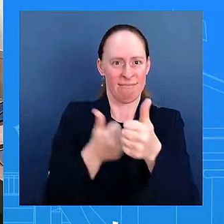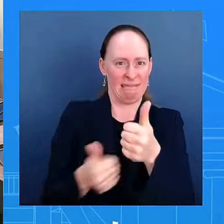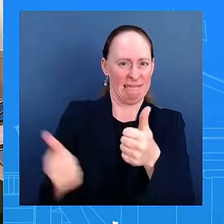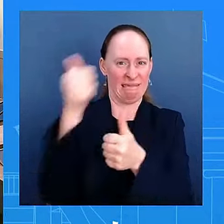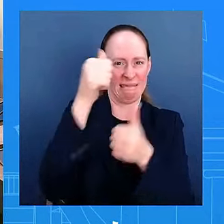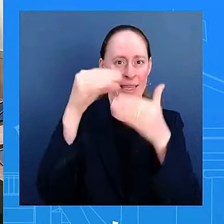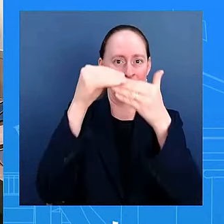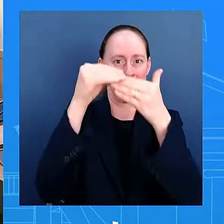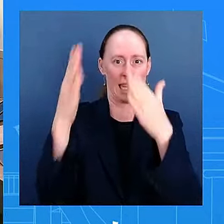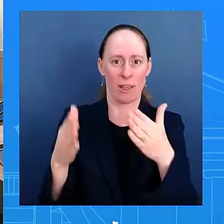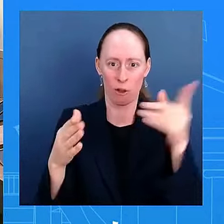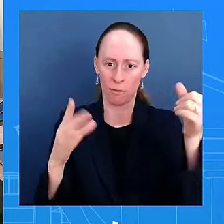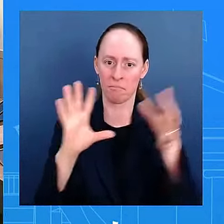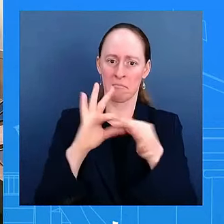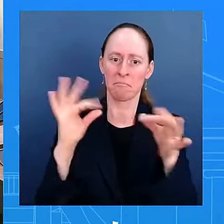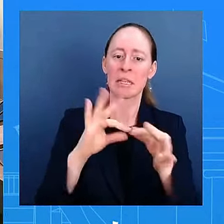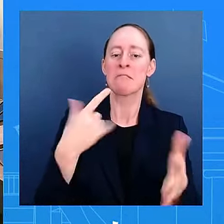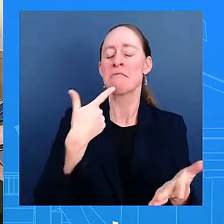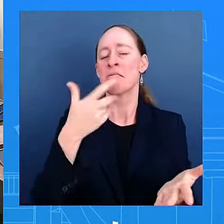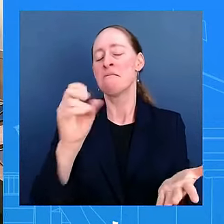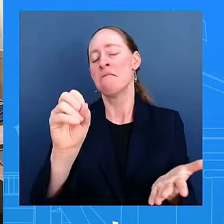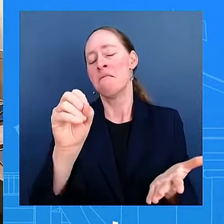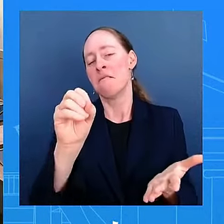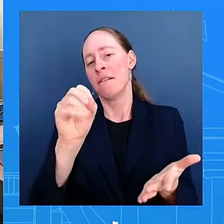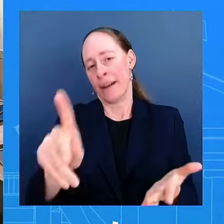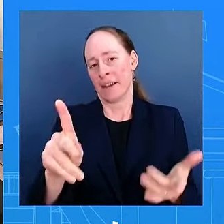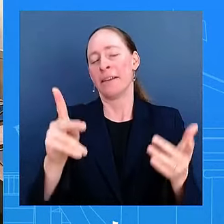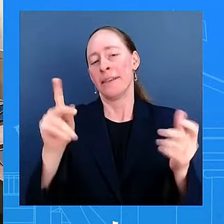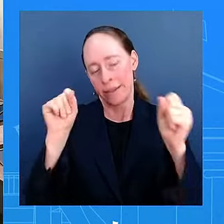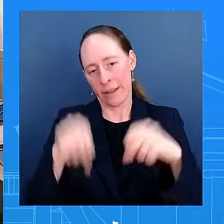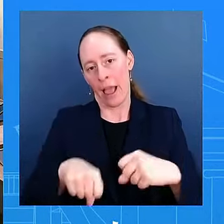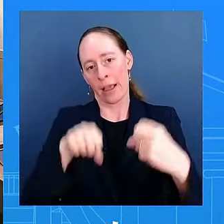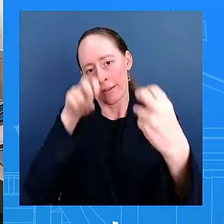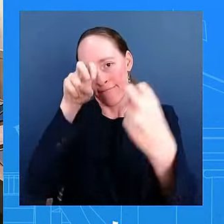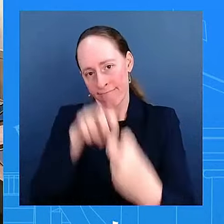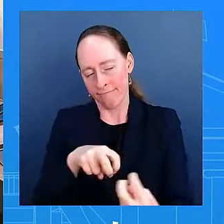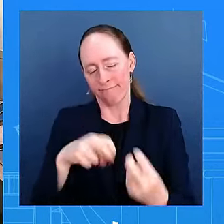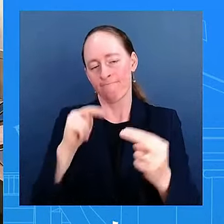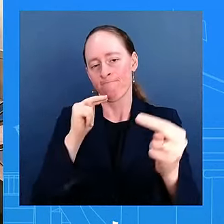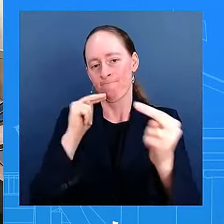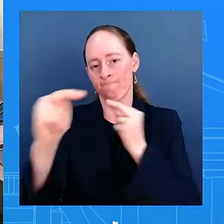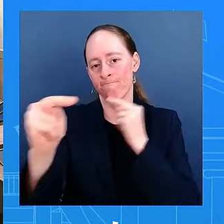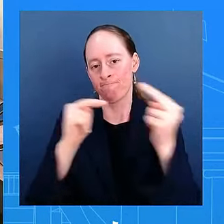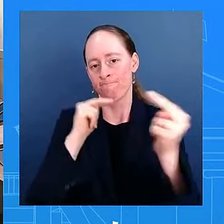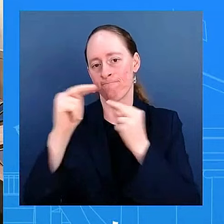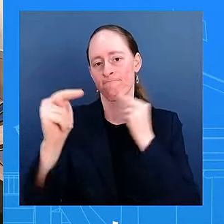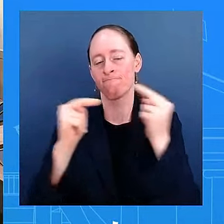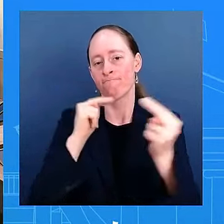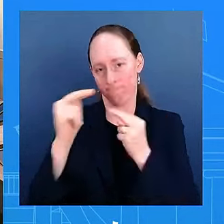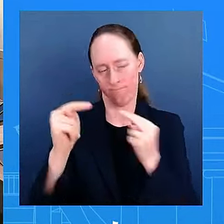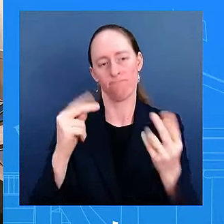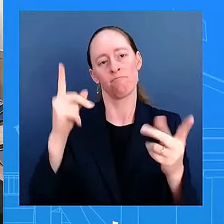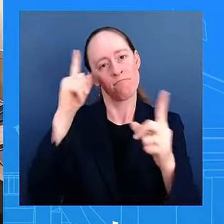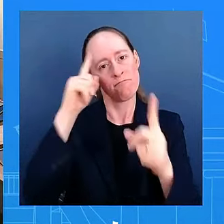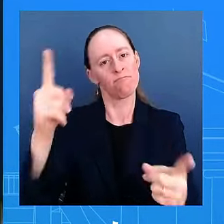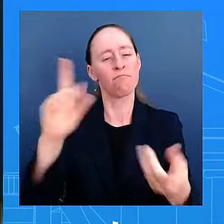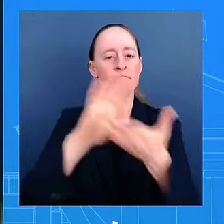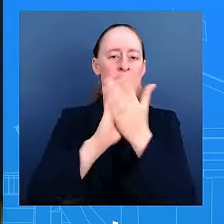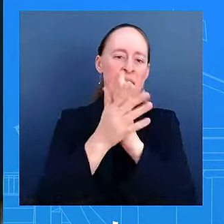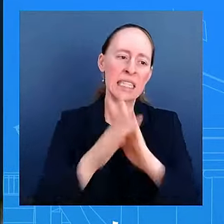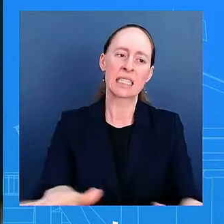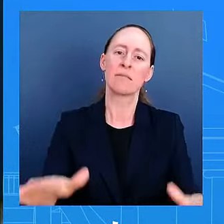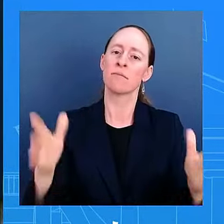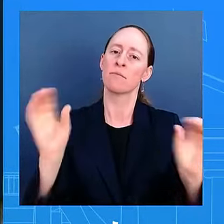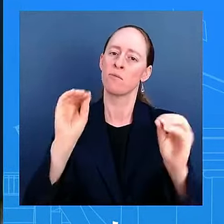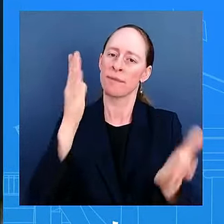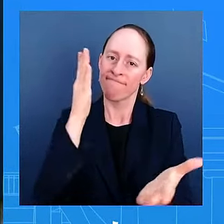a ceasefire. What is the U.S.'s response to that, and what does the White House believe the willingness of Israel is to begin those talks? Say that one more time, the beginning of that.